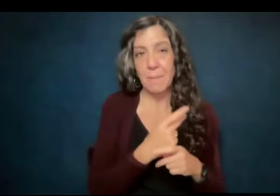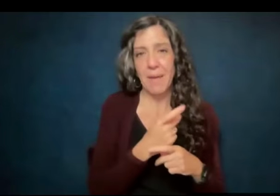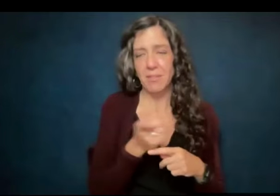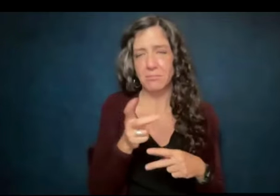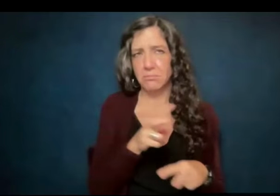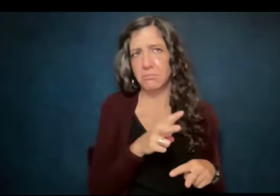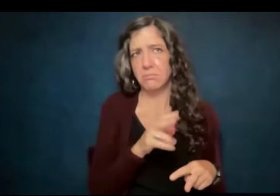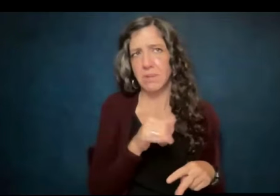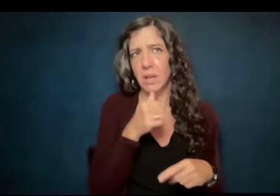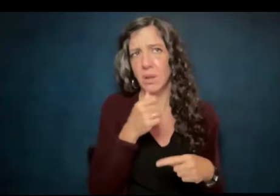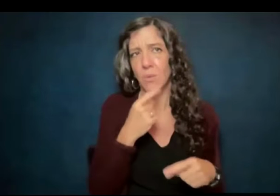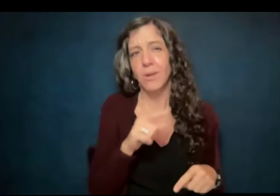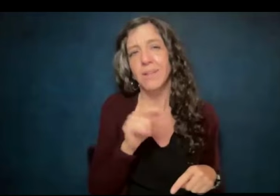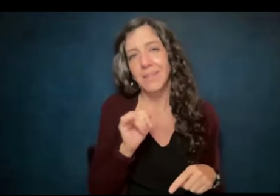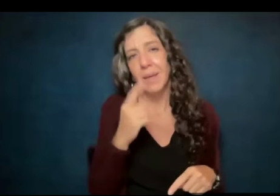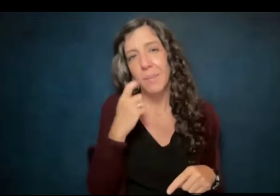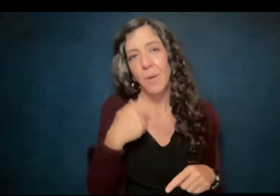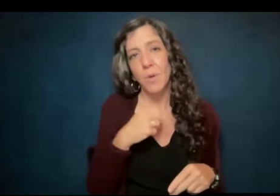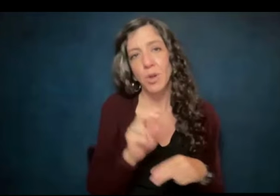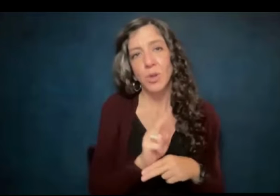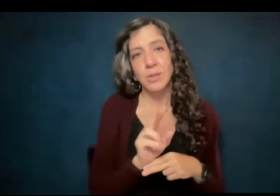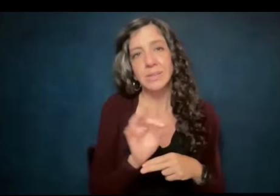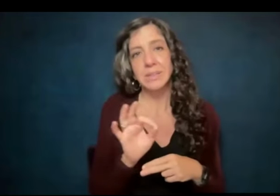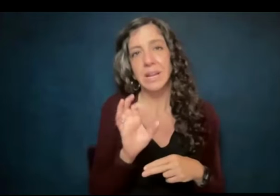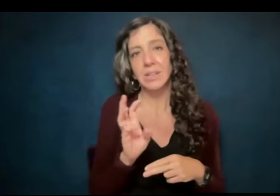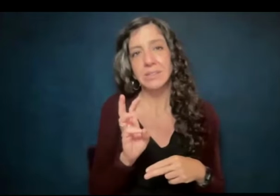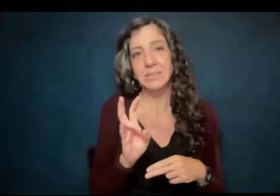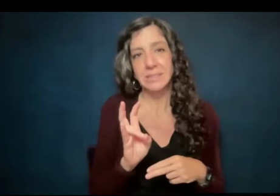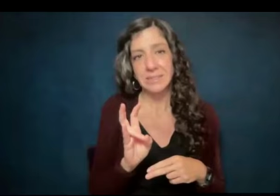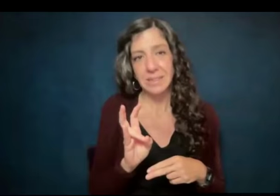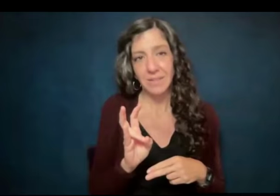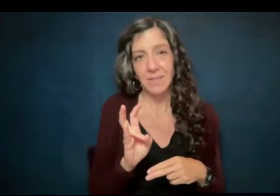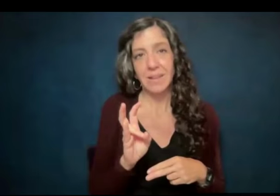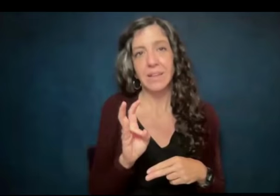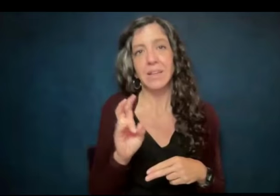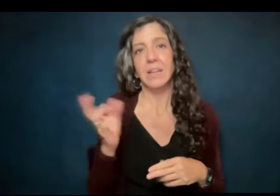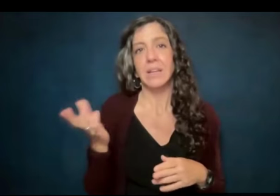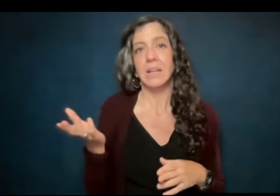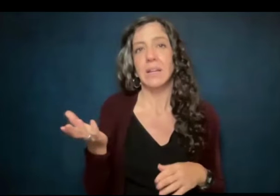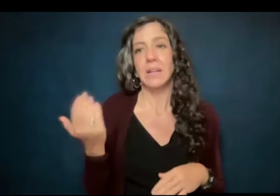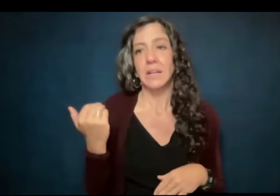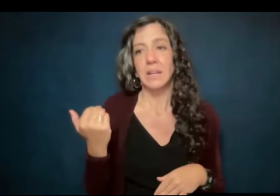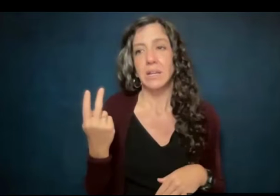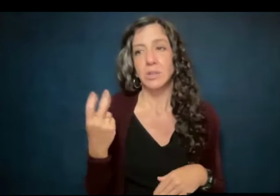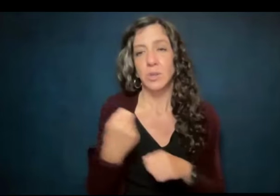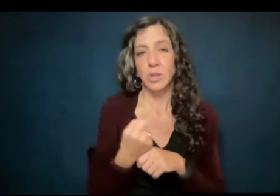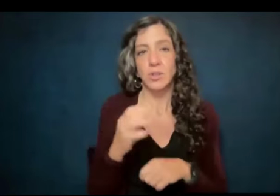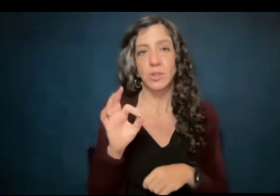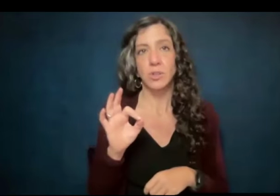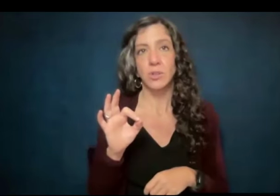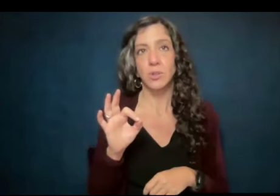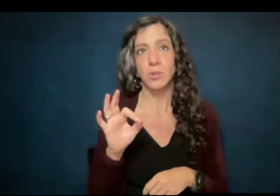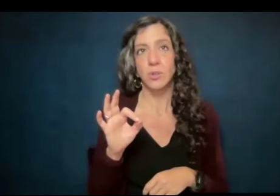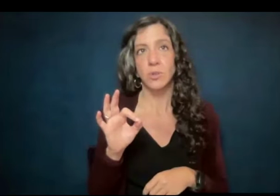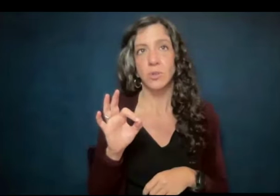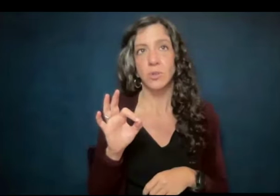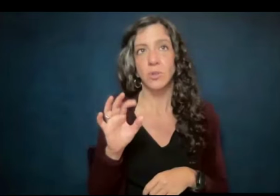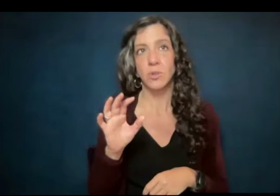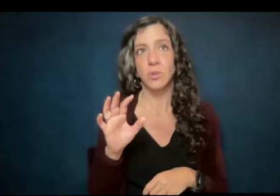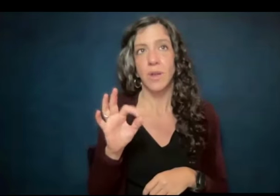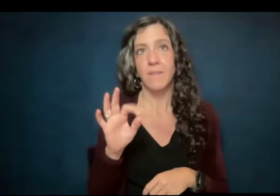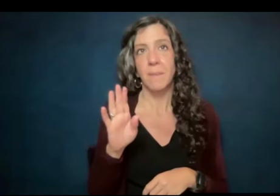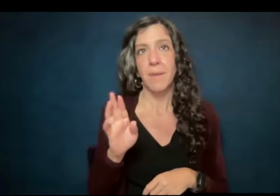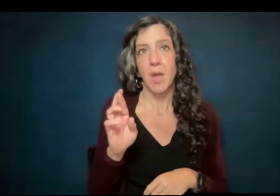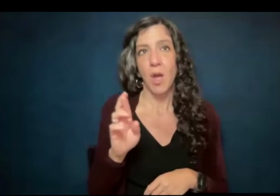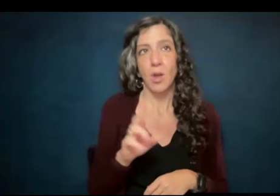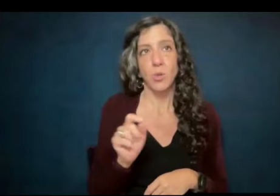seem right, that's because we're using 967, the 2025 FBR rate. So